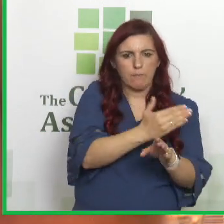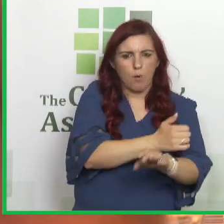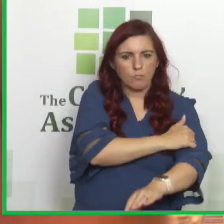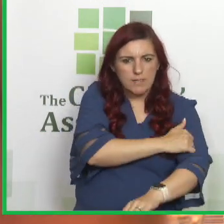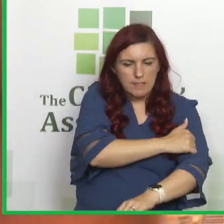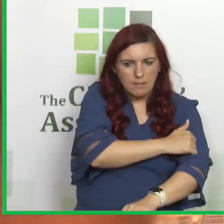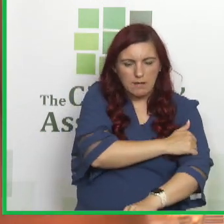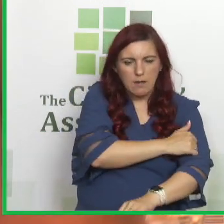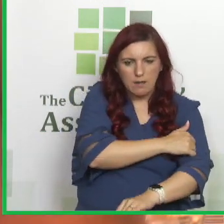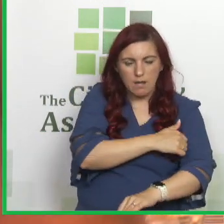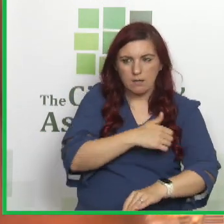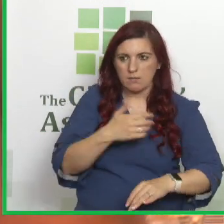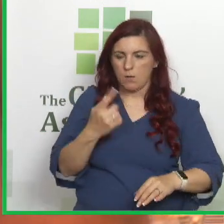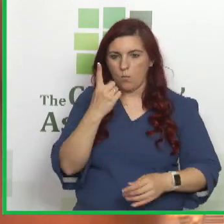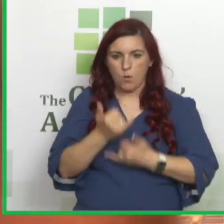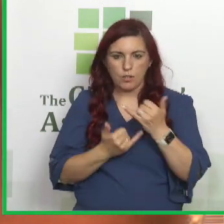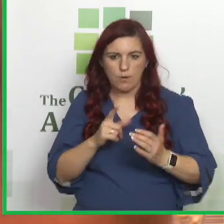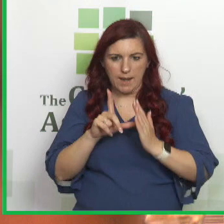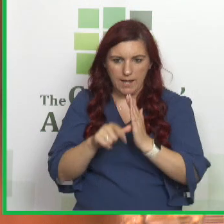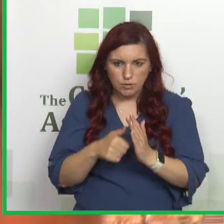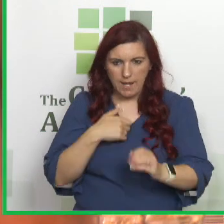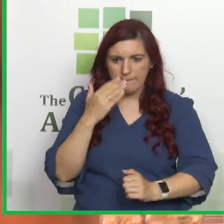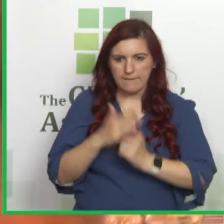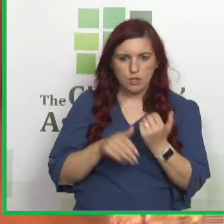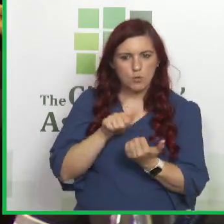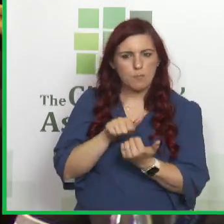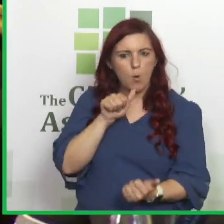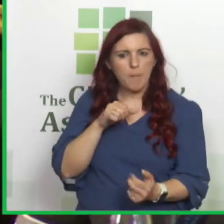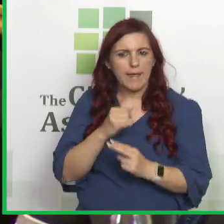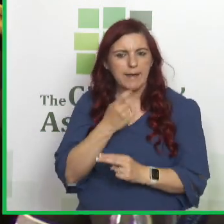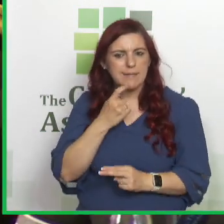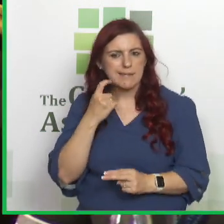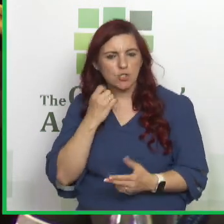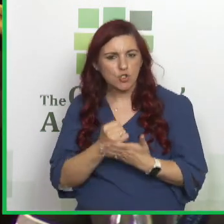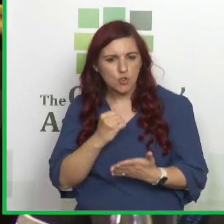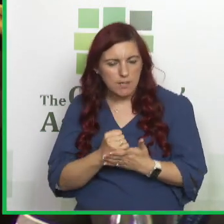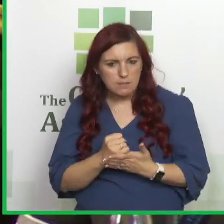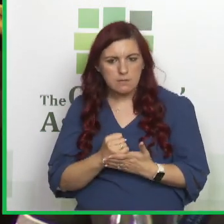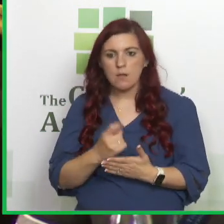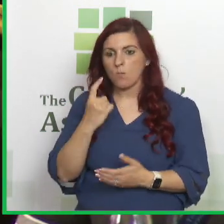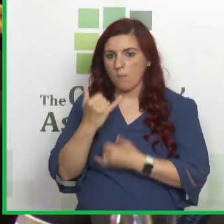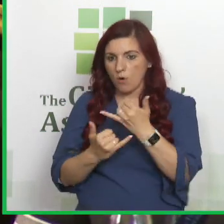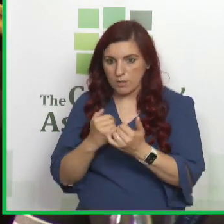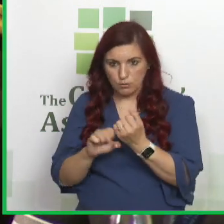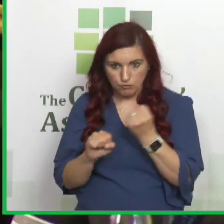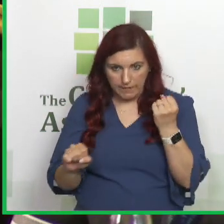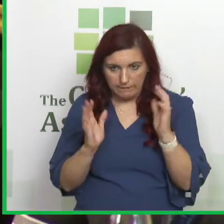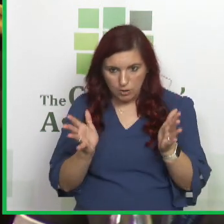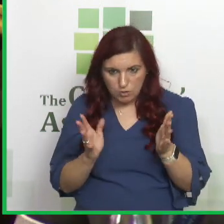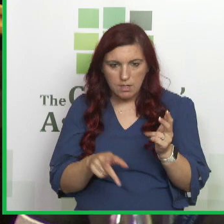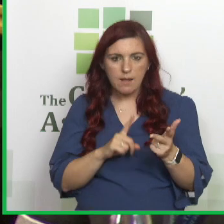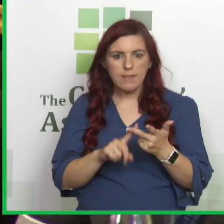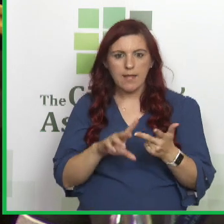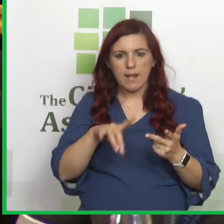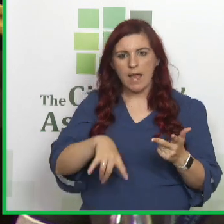And a year later, I completed a diploma in addiction studies. A year after that, a degree. Then after that, a